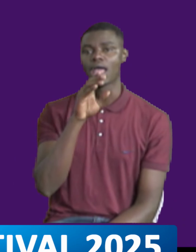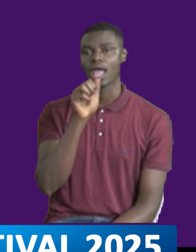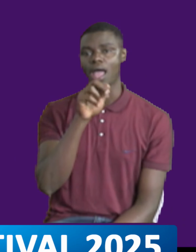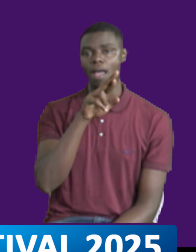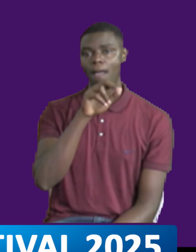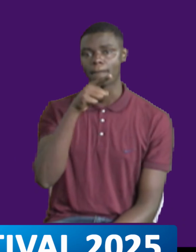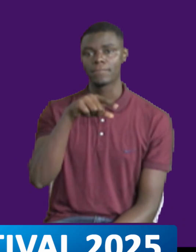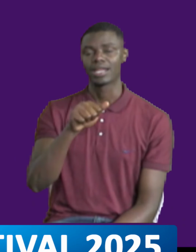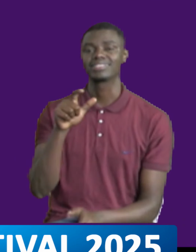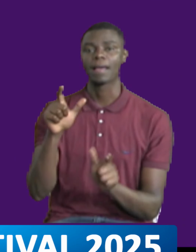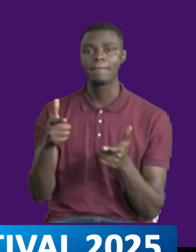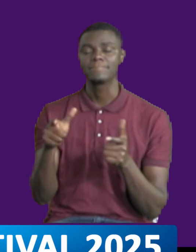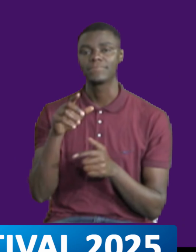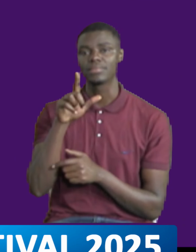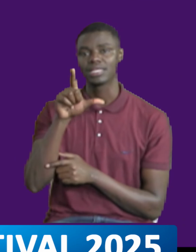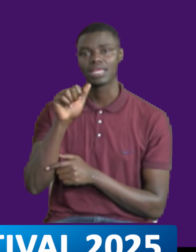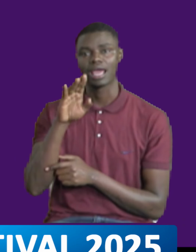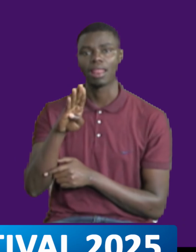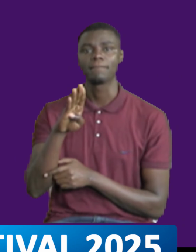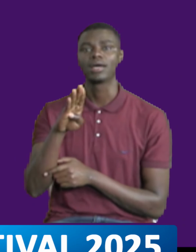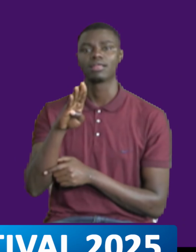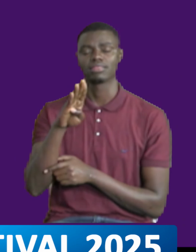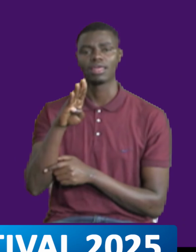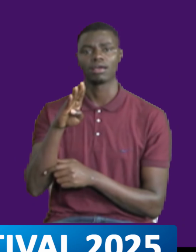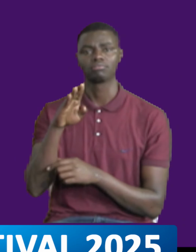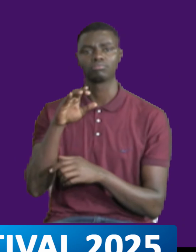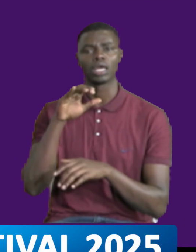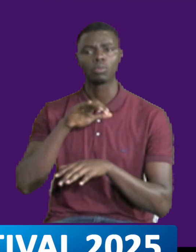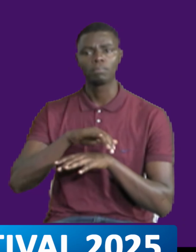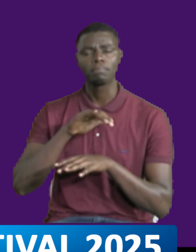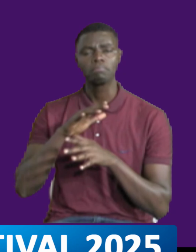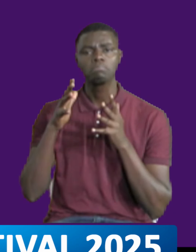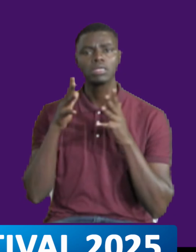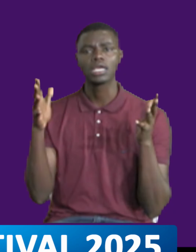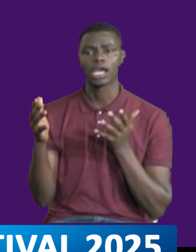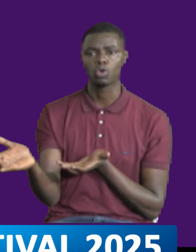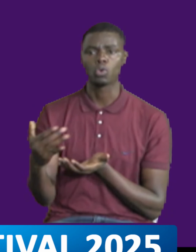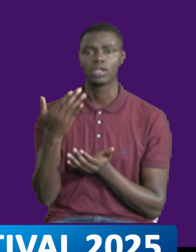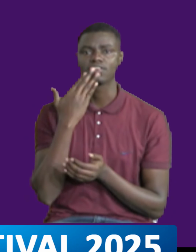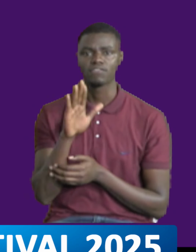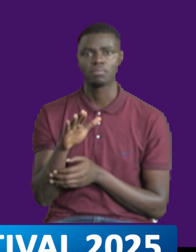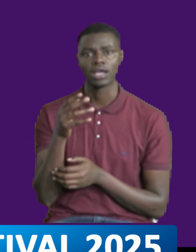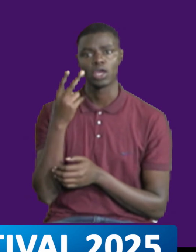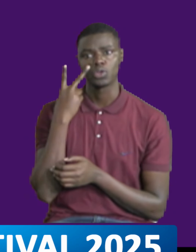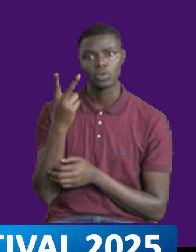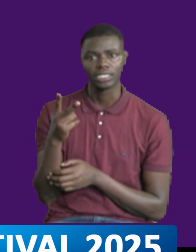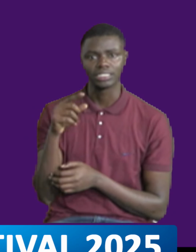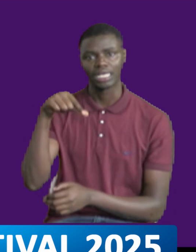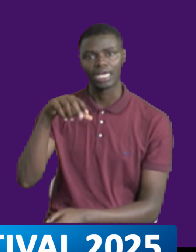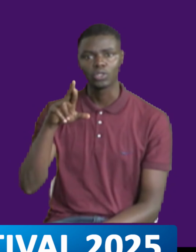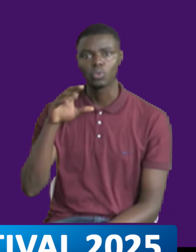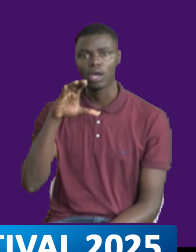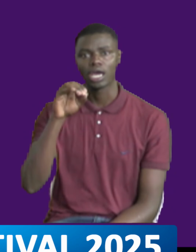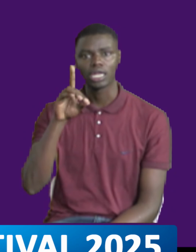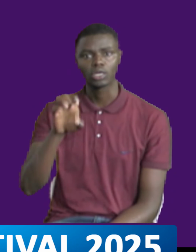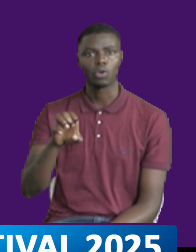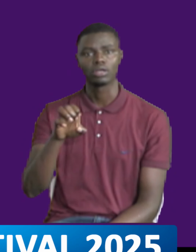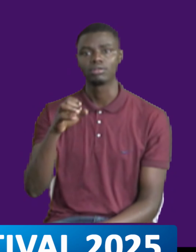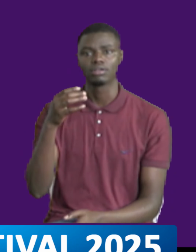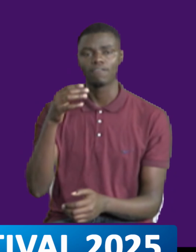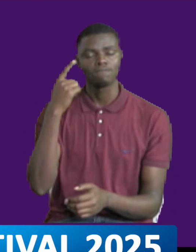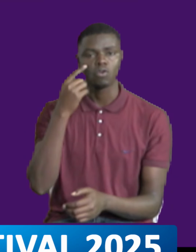were very big on collecting feedback because everywhere you would walk, you would see a QR code to be scanned for